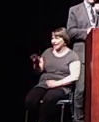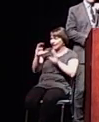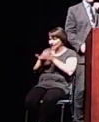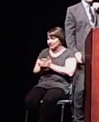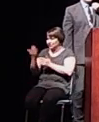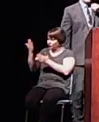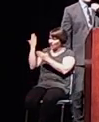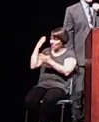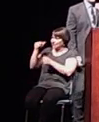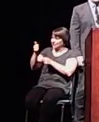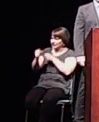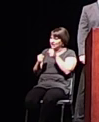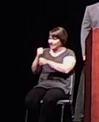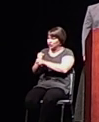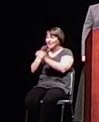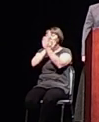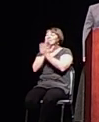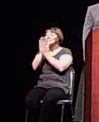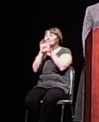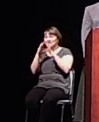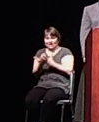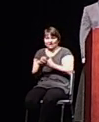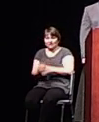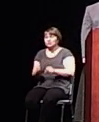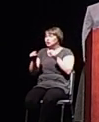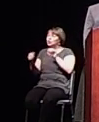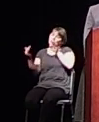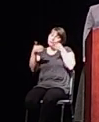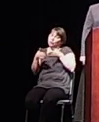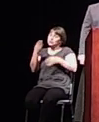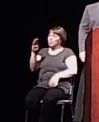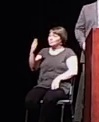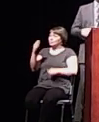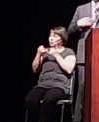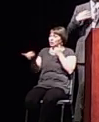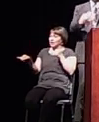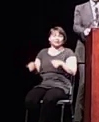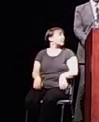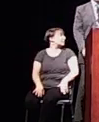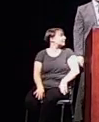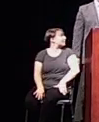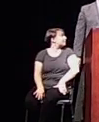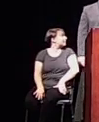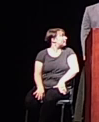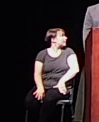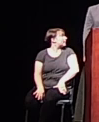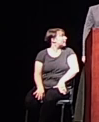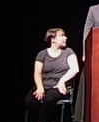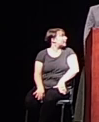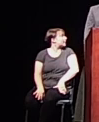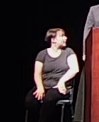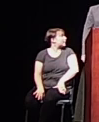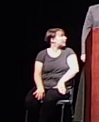years. You can focus on the blue line if you choose. The blue line is what we've actually claimed from